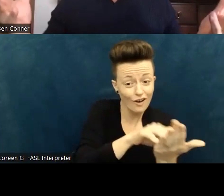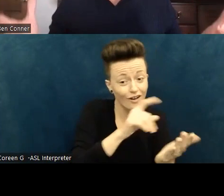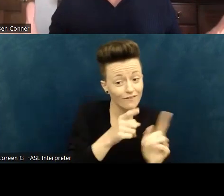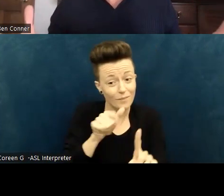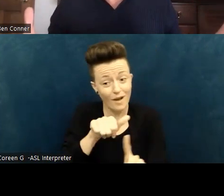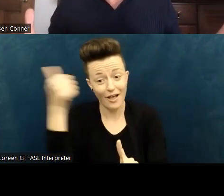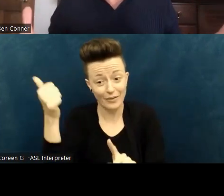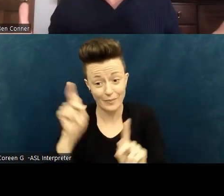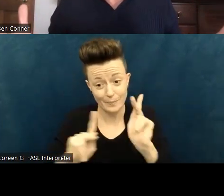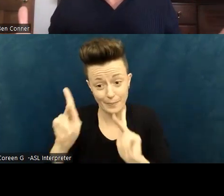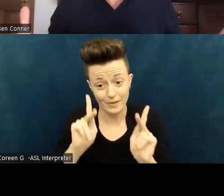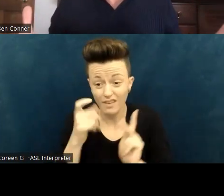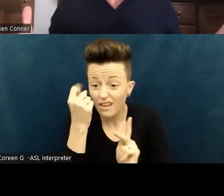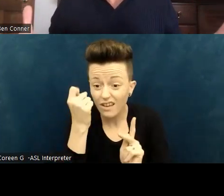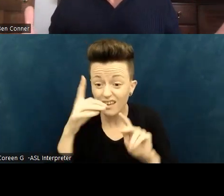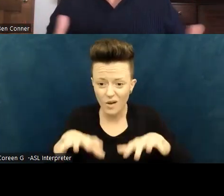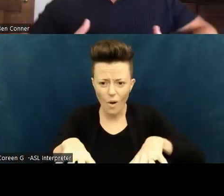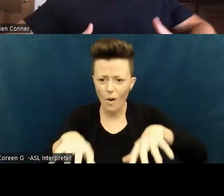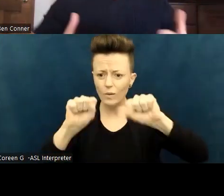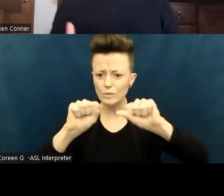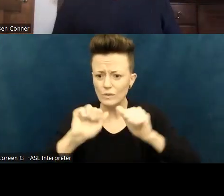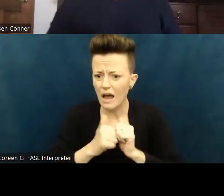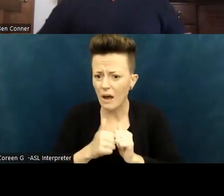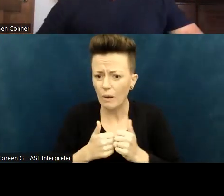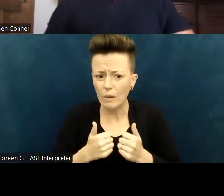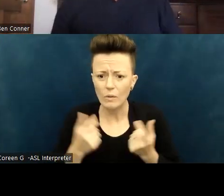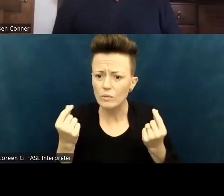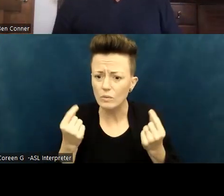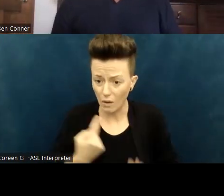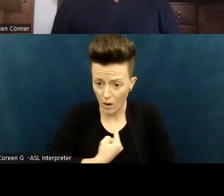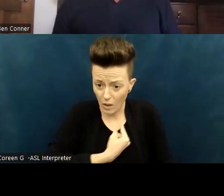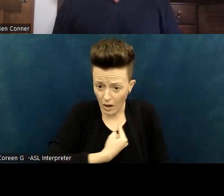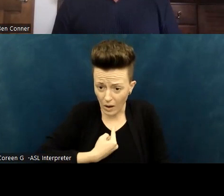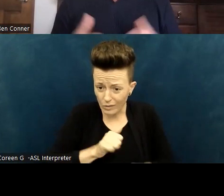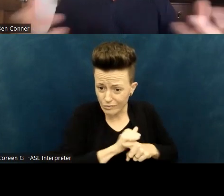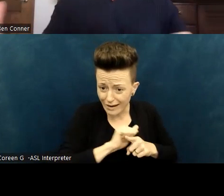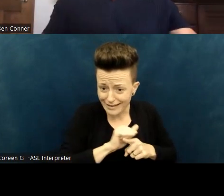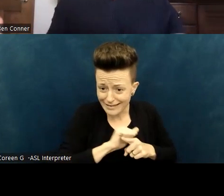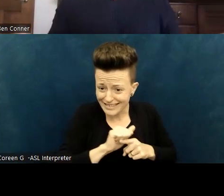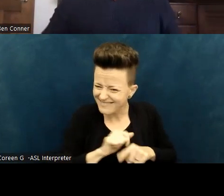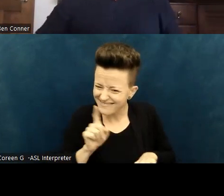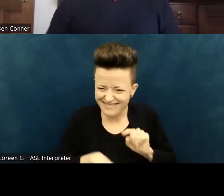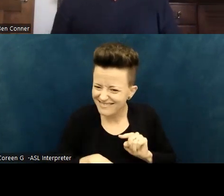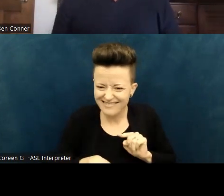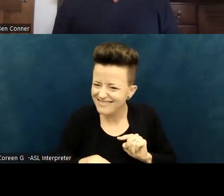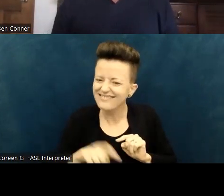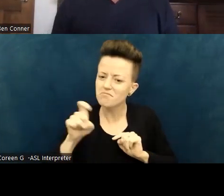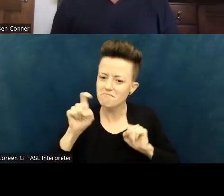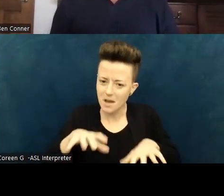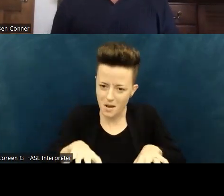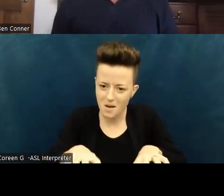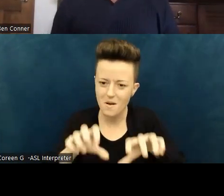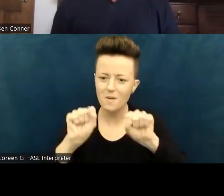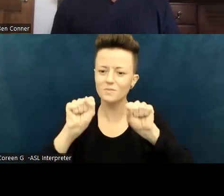going to practice hospitality alone? It requires us crossing boundaries and making ourselves open to the gifts of